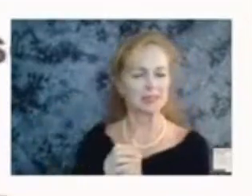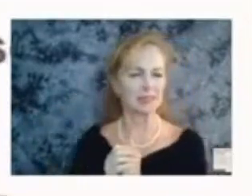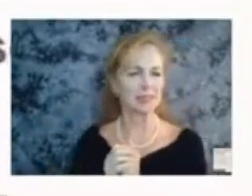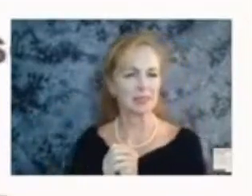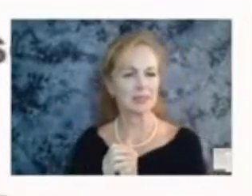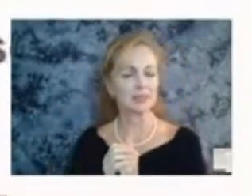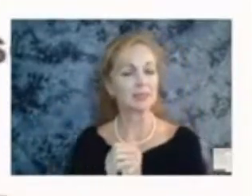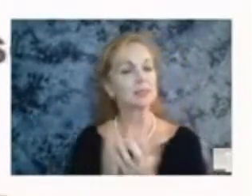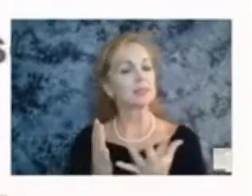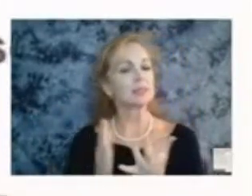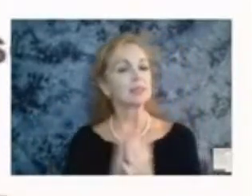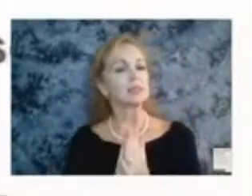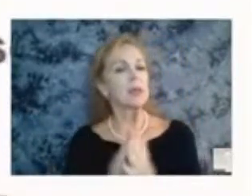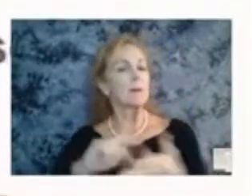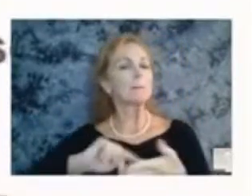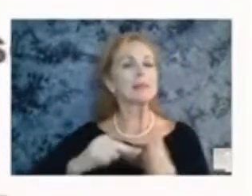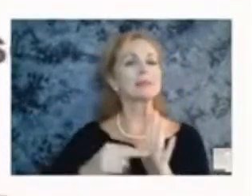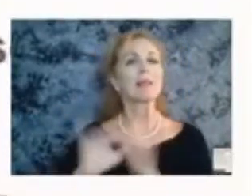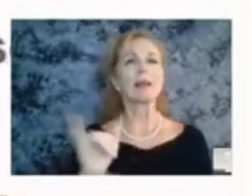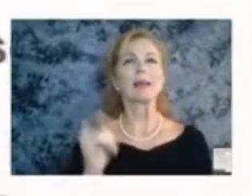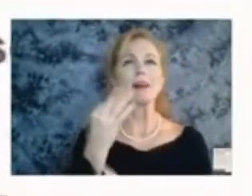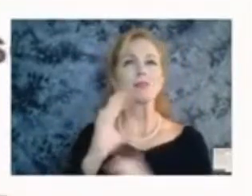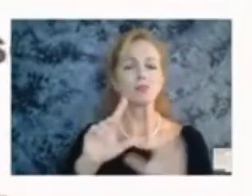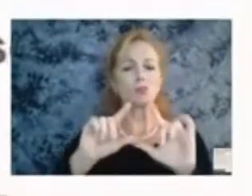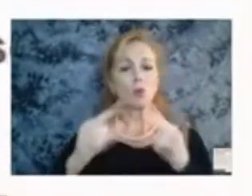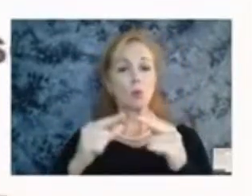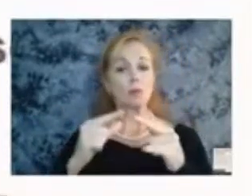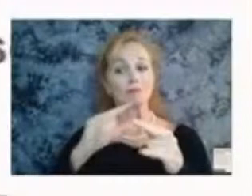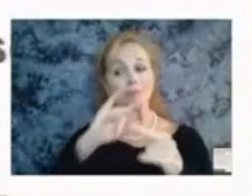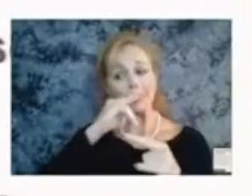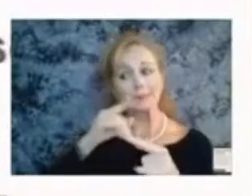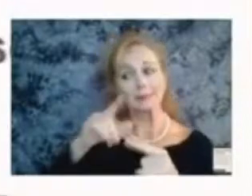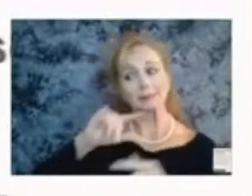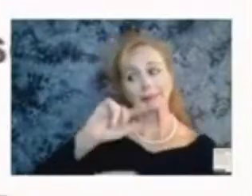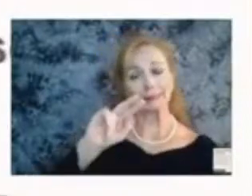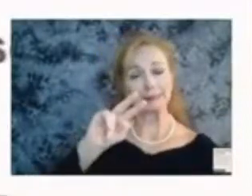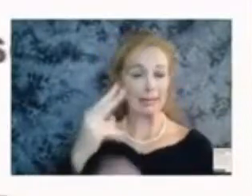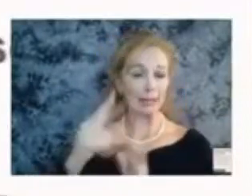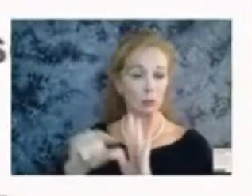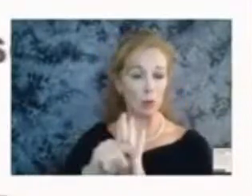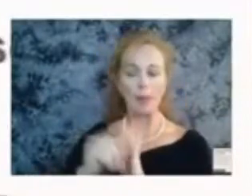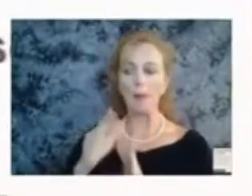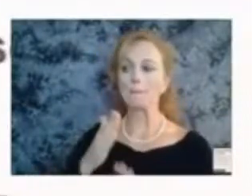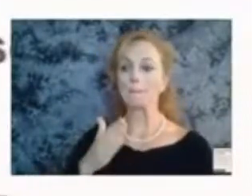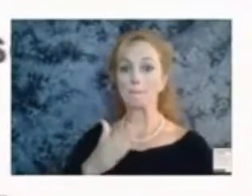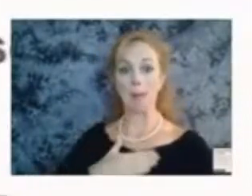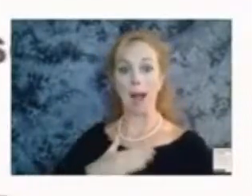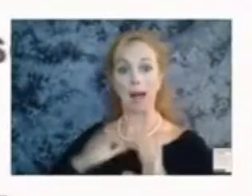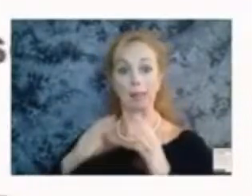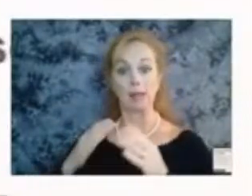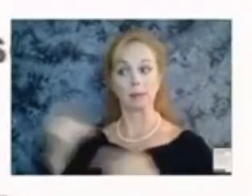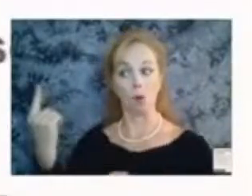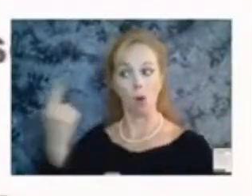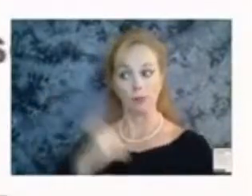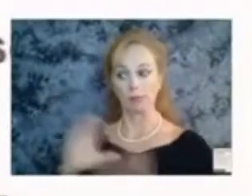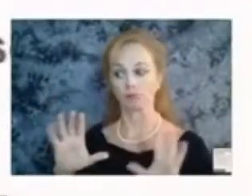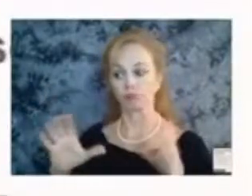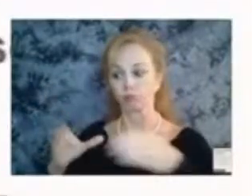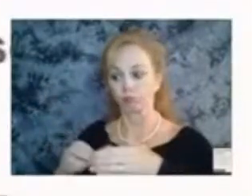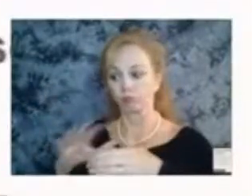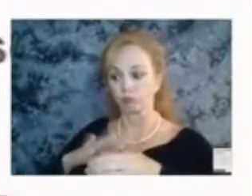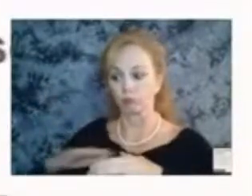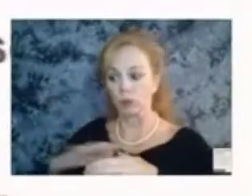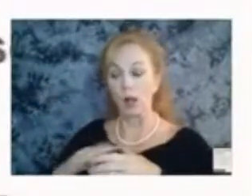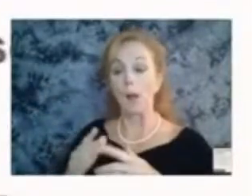folks, but essentially it means if I've got a group of second graders, they're my second graders all day, and teachers that would work with those second graders come